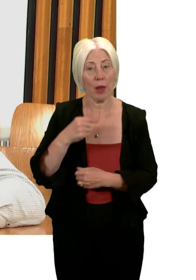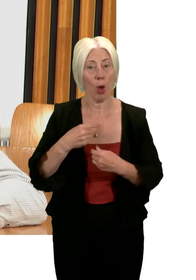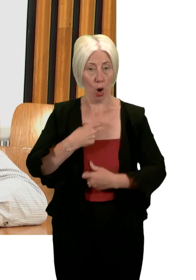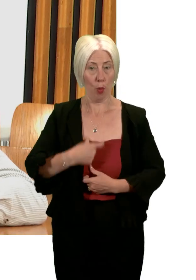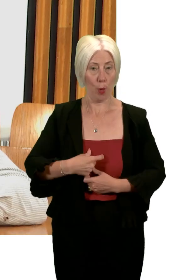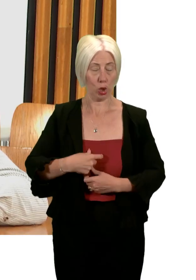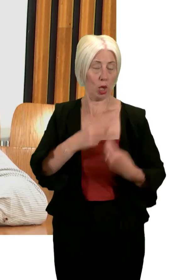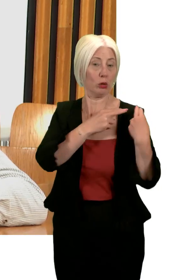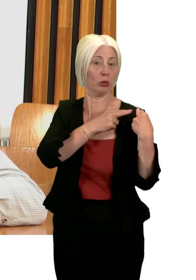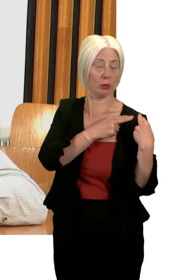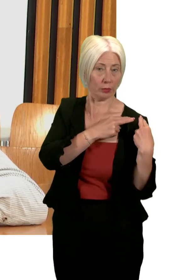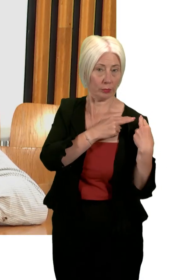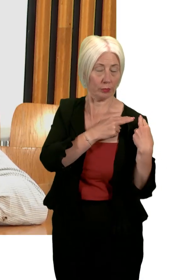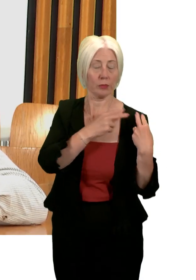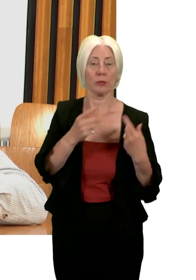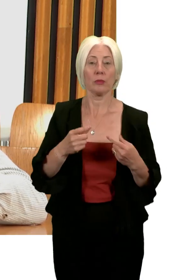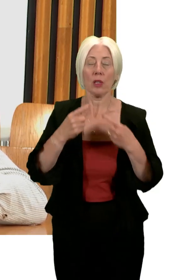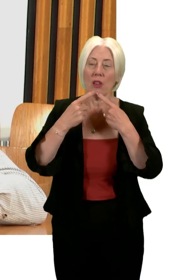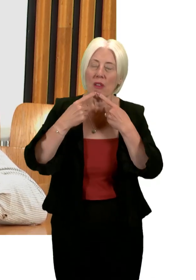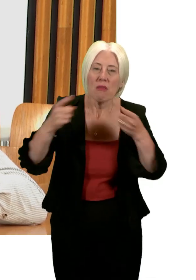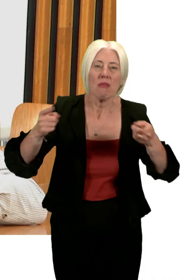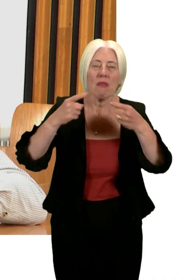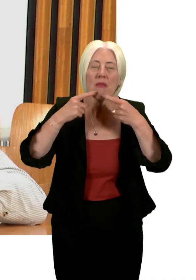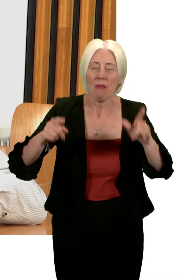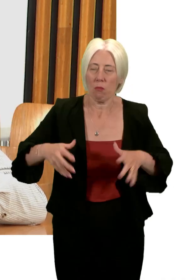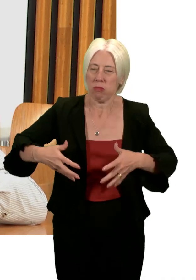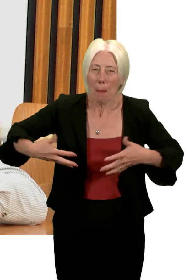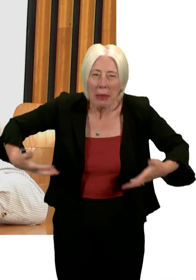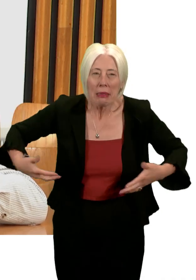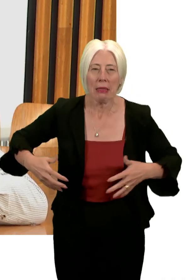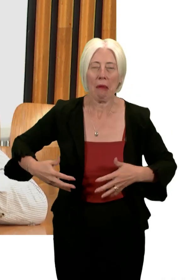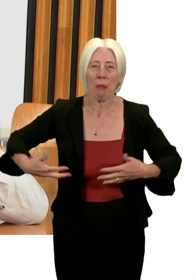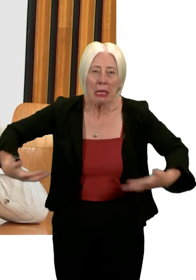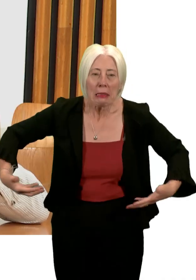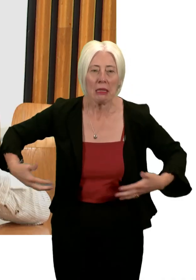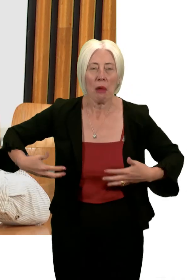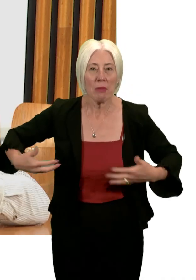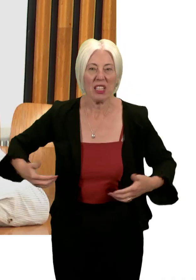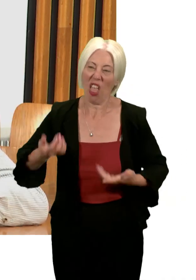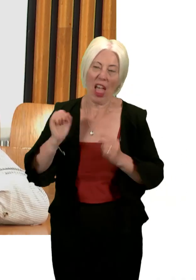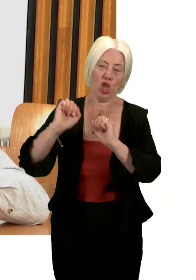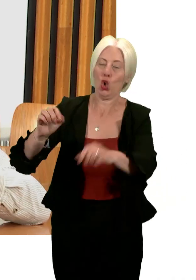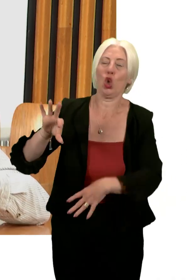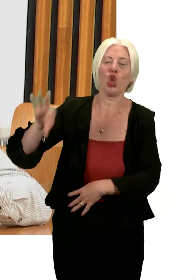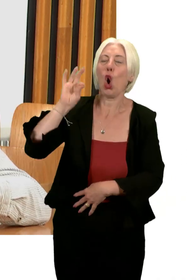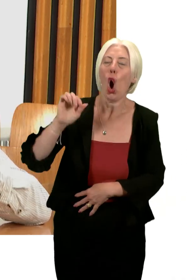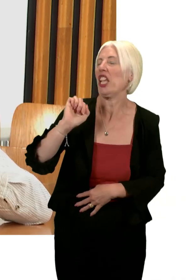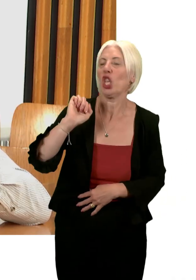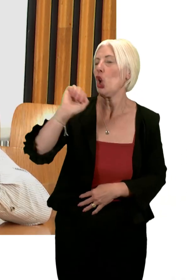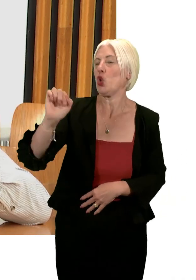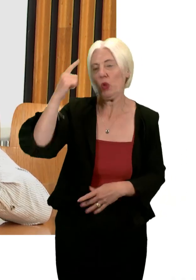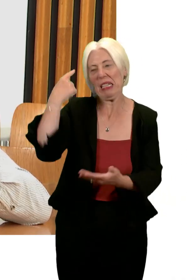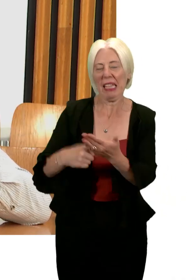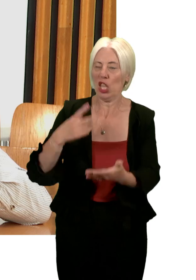we've sometimes seen is when messaging about obesity is that obesity is a lifestyle choice, a personal failing, and